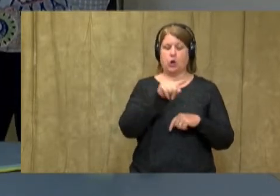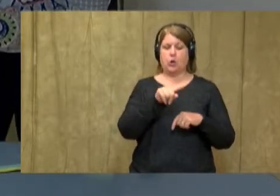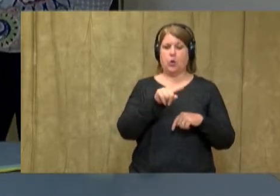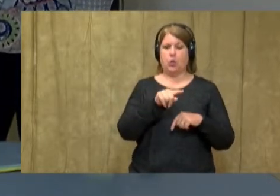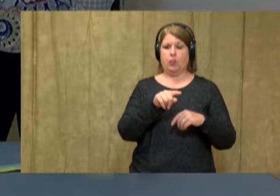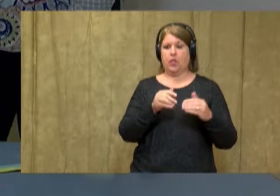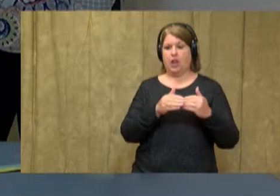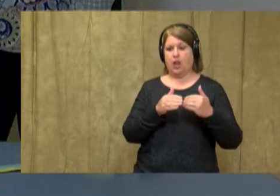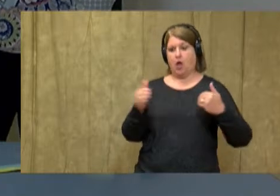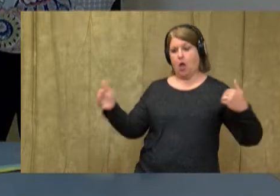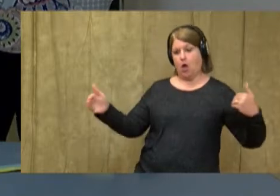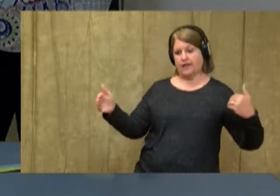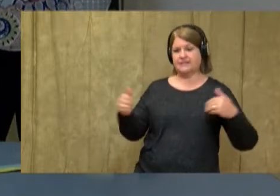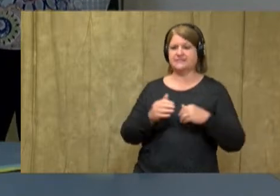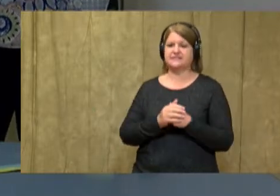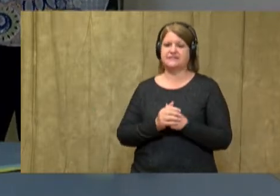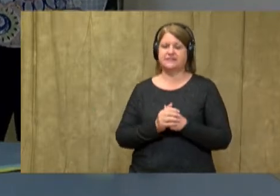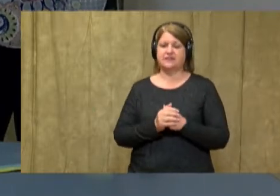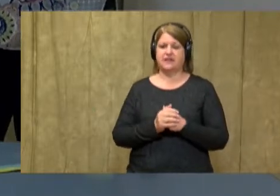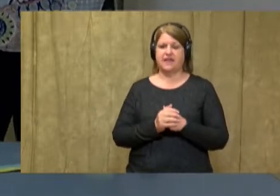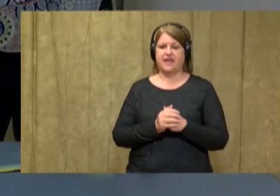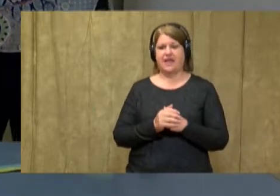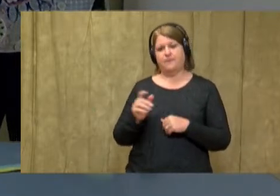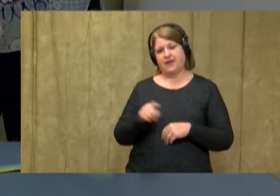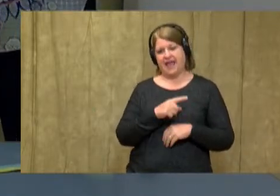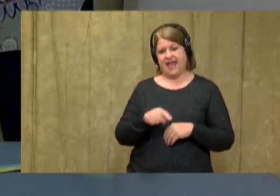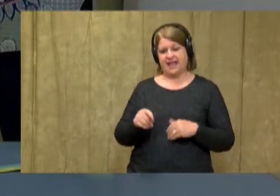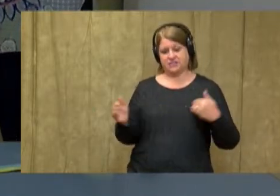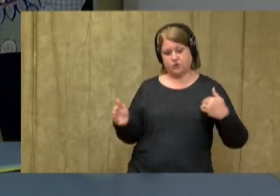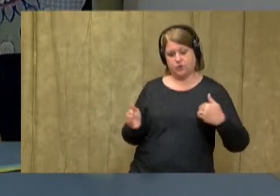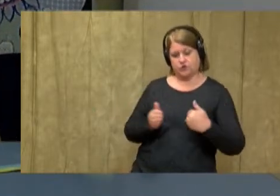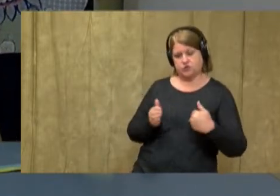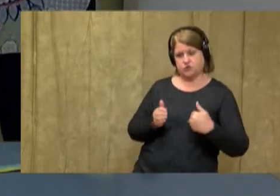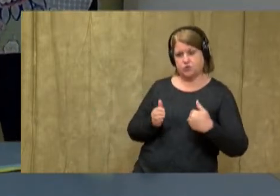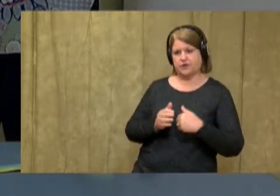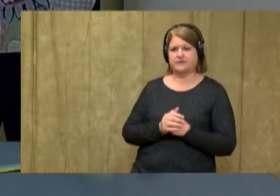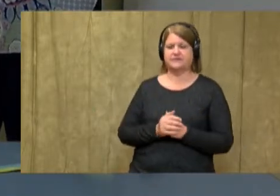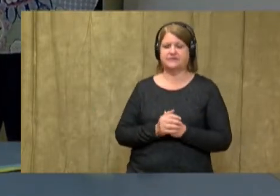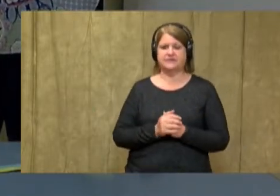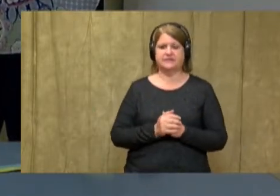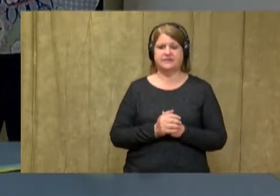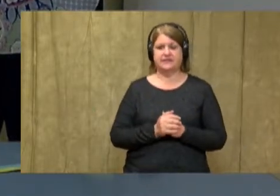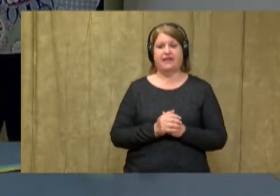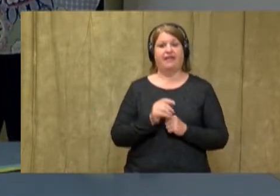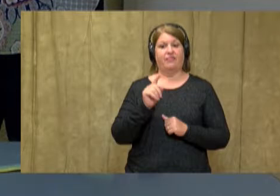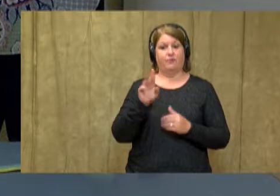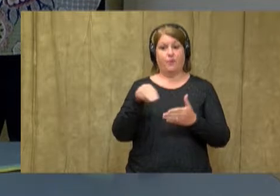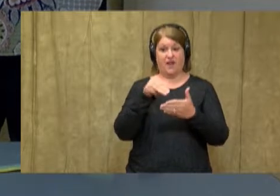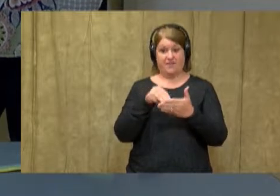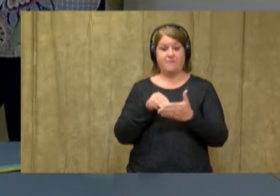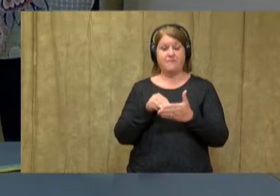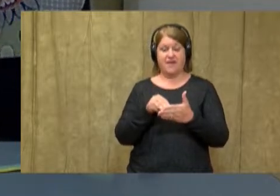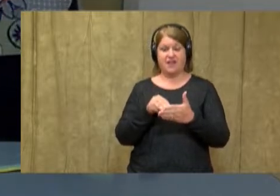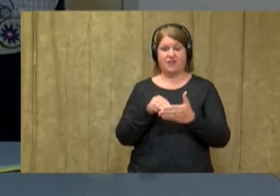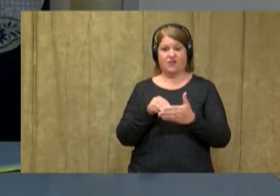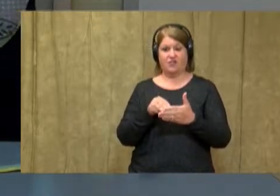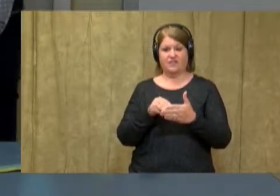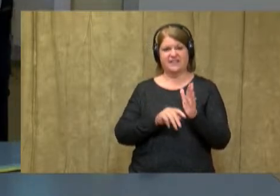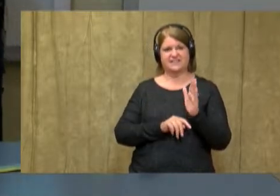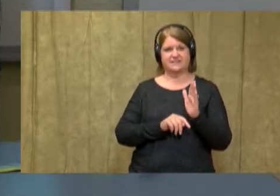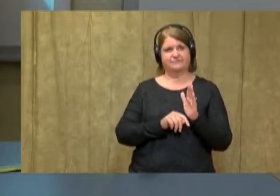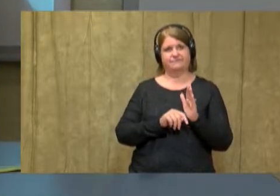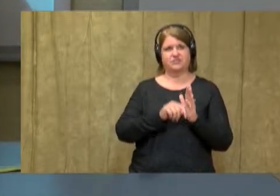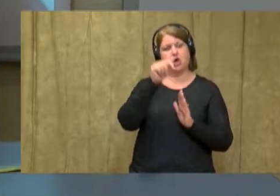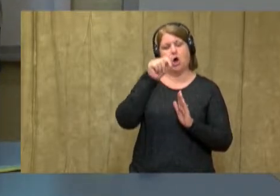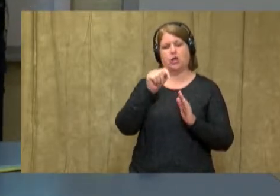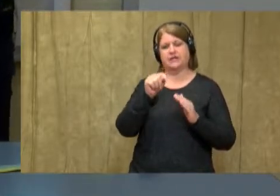put an X on the shortest. By looking at it, you already know that this one right here is the tallest. So you're